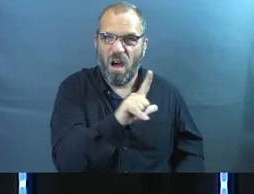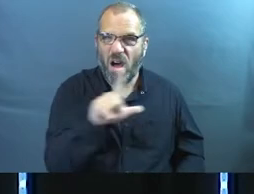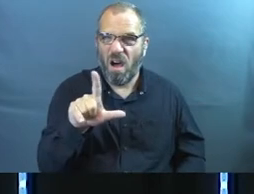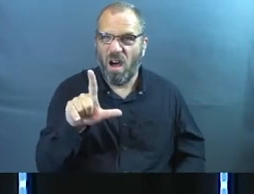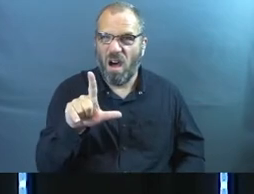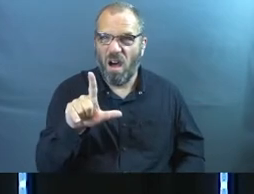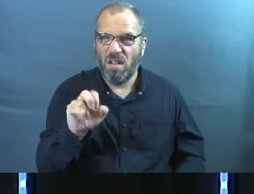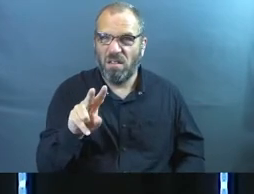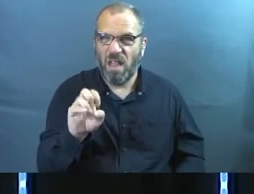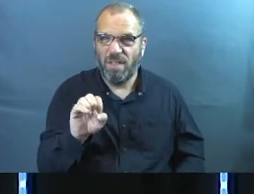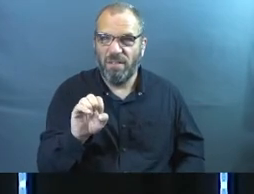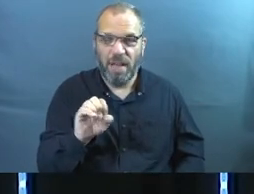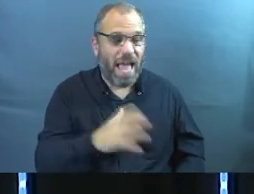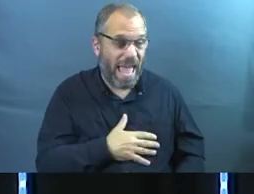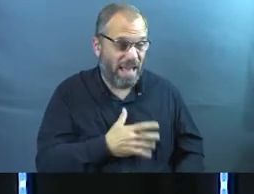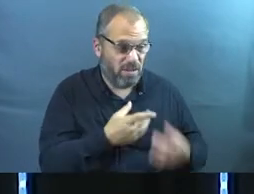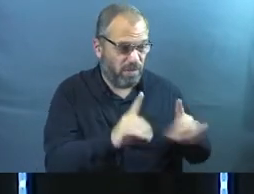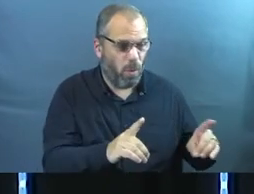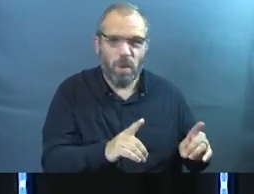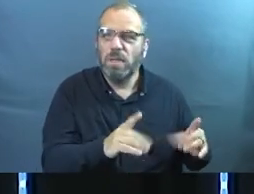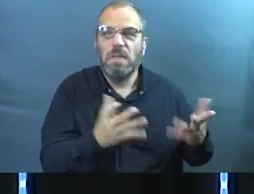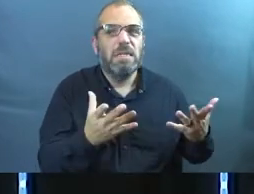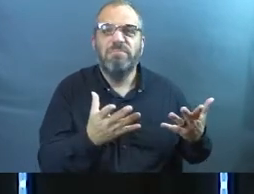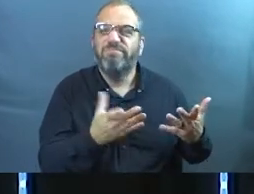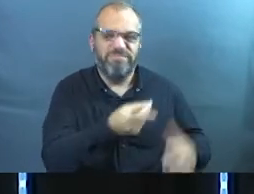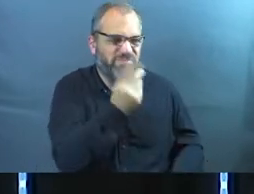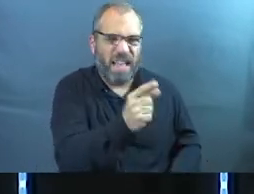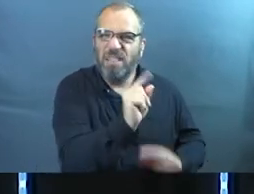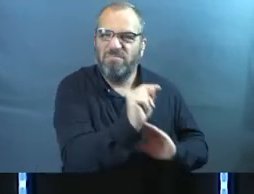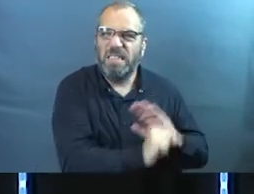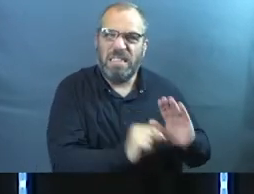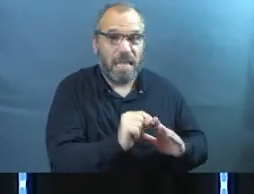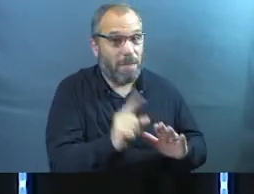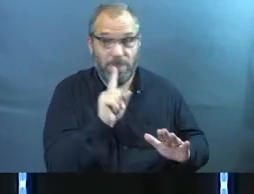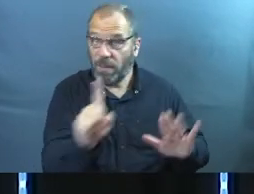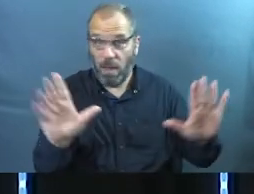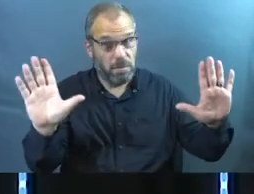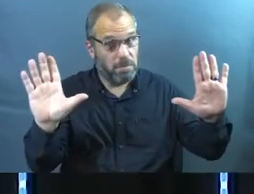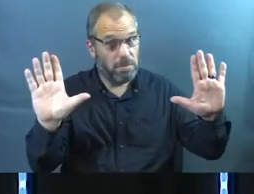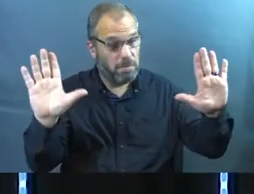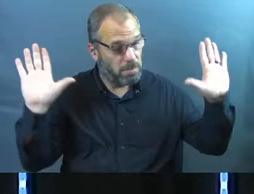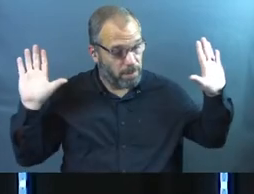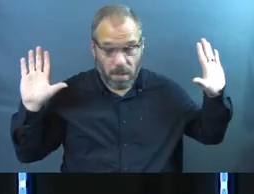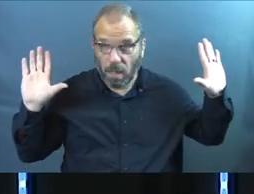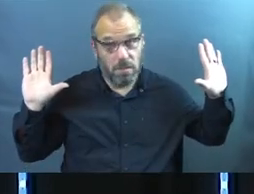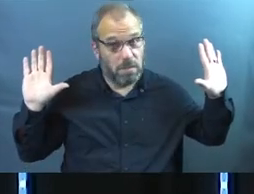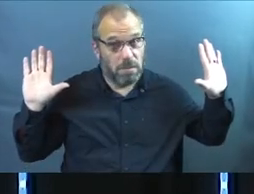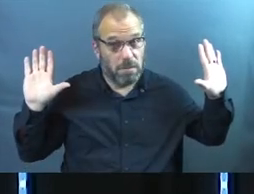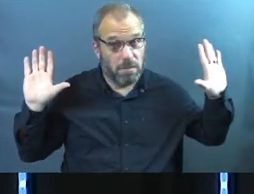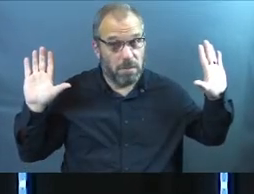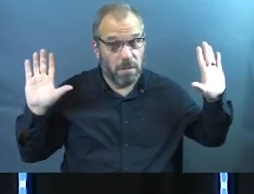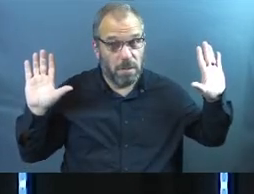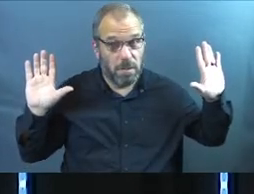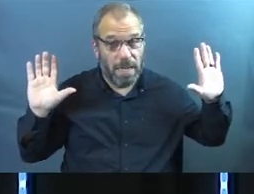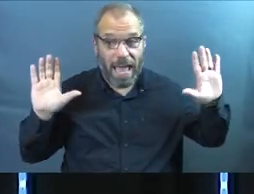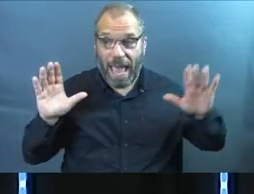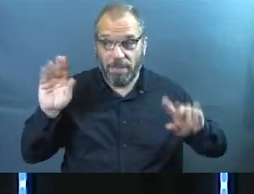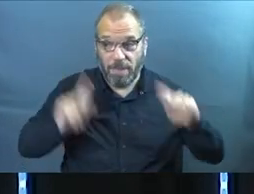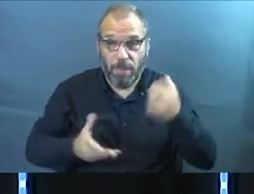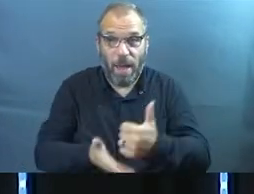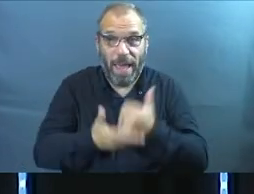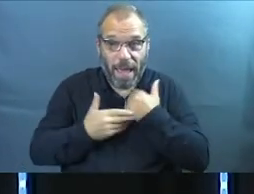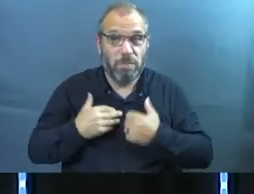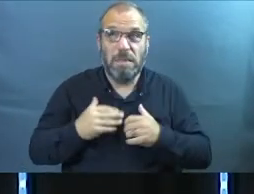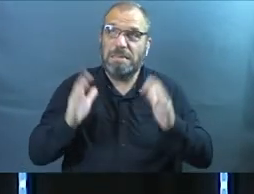And if we were going to divorce, it was going to be in that season, okay? I'm just being real with you. And a lot of people helped us, and